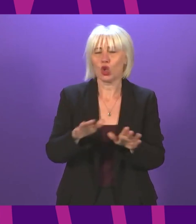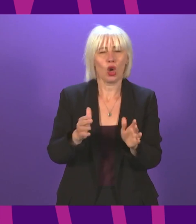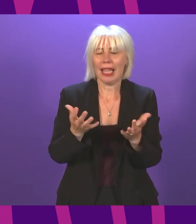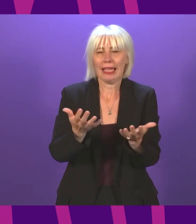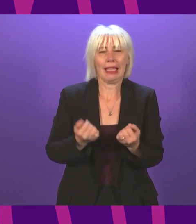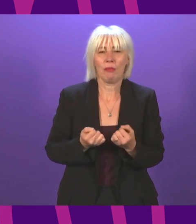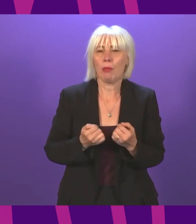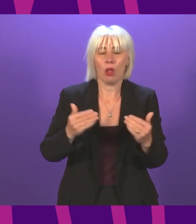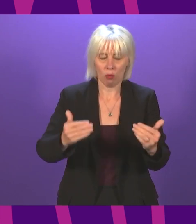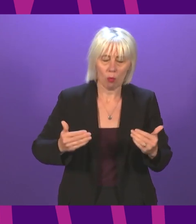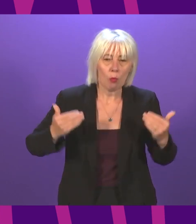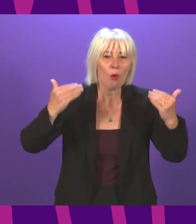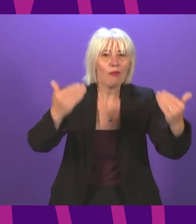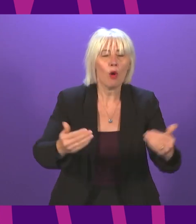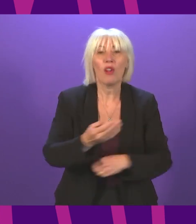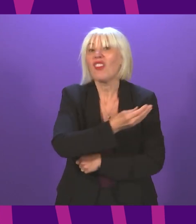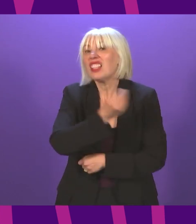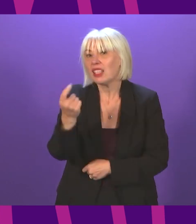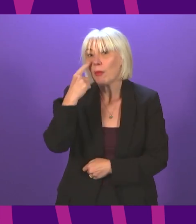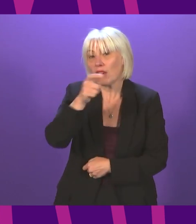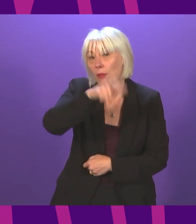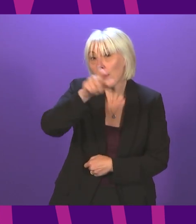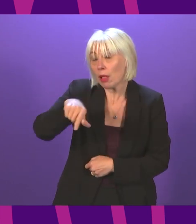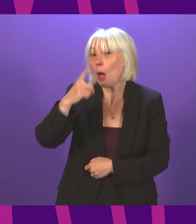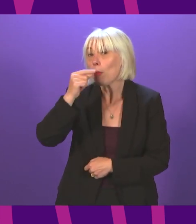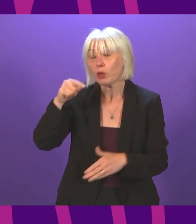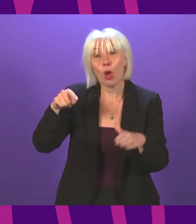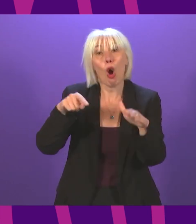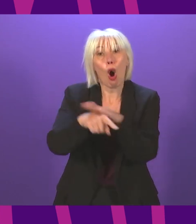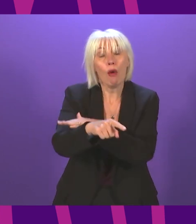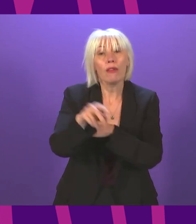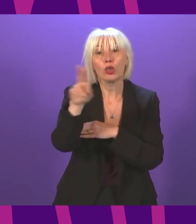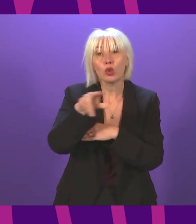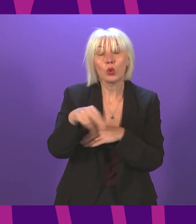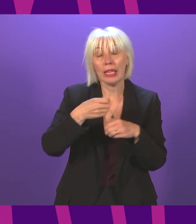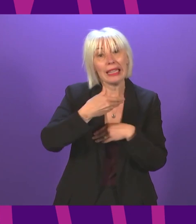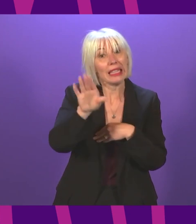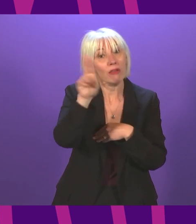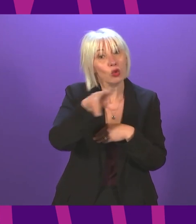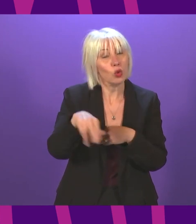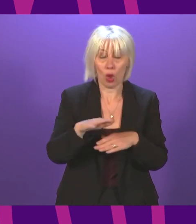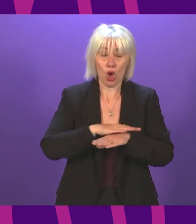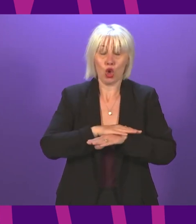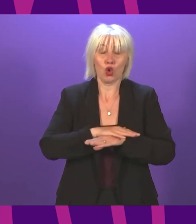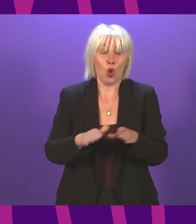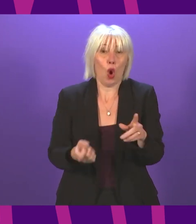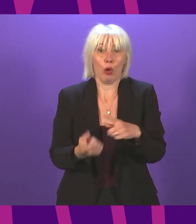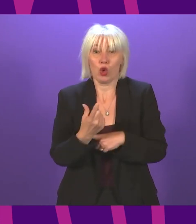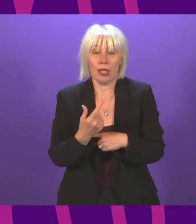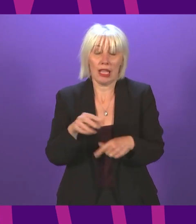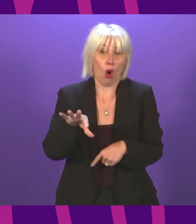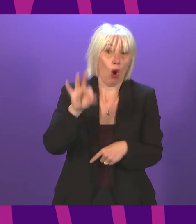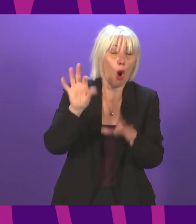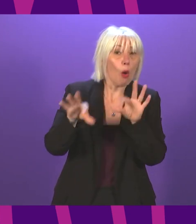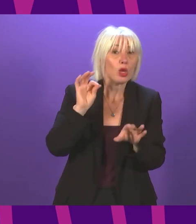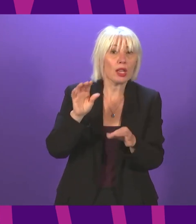to create a situation where some young people could leave school with no option or opportunity to gain an externally assessed